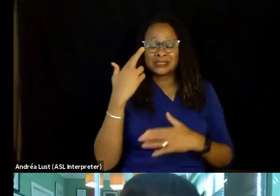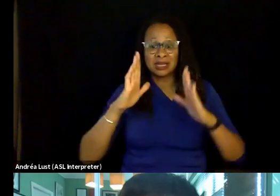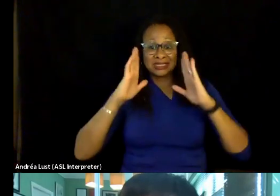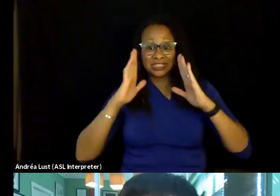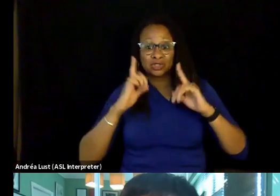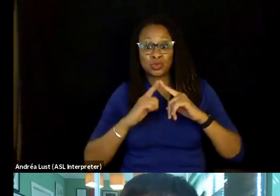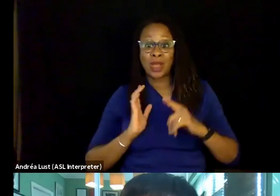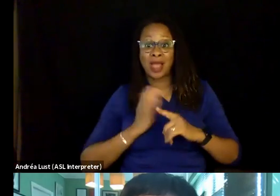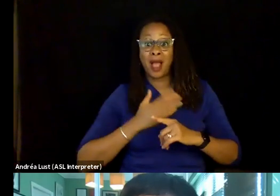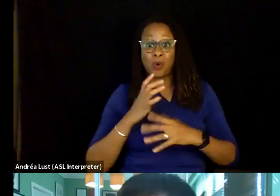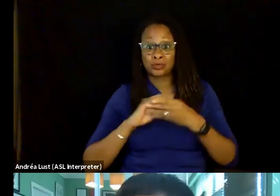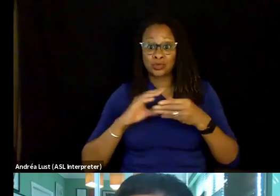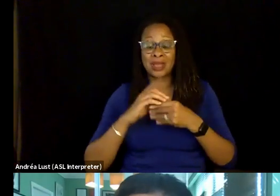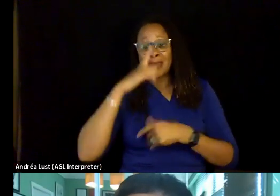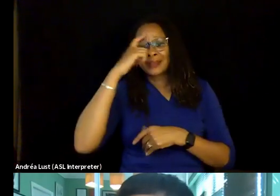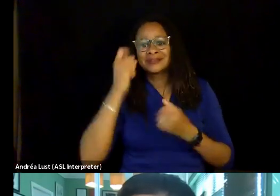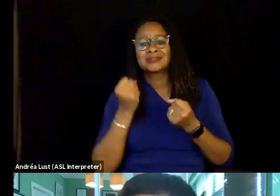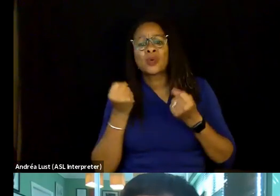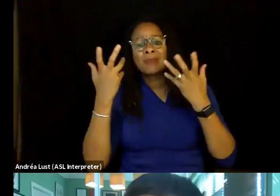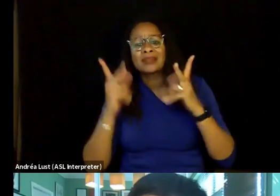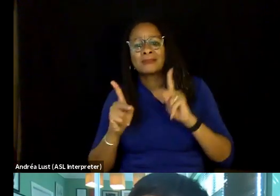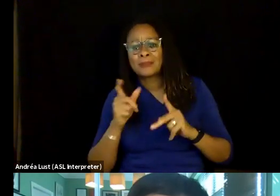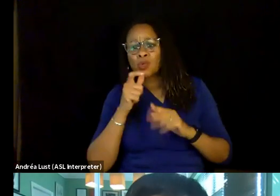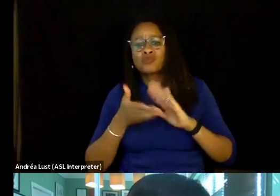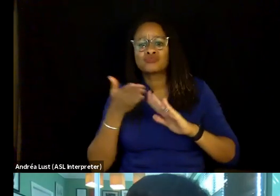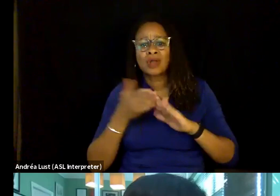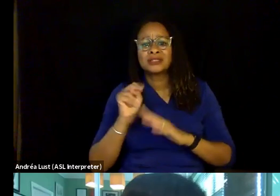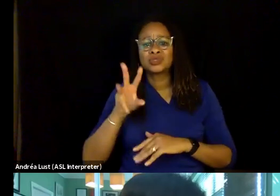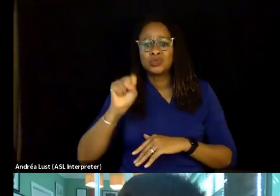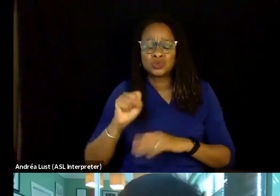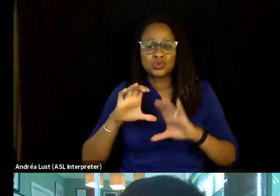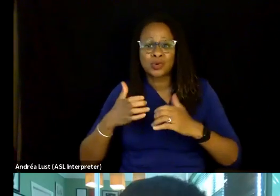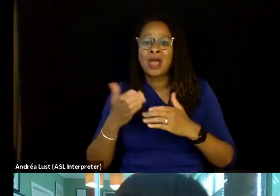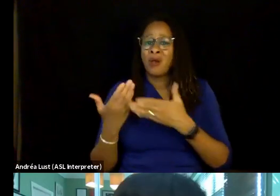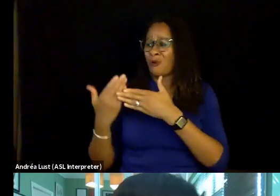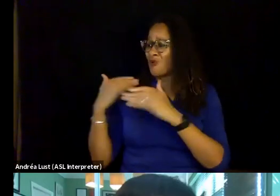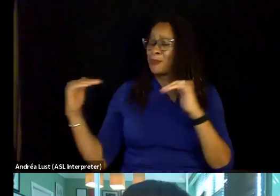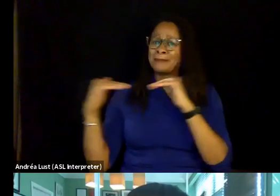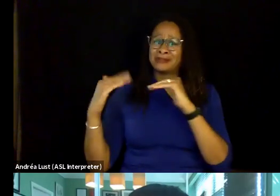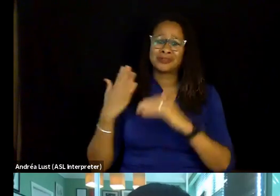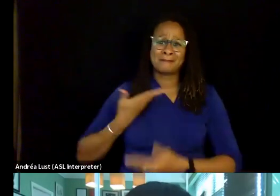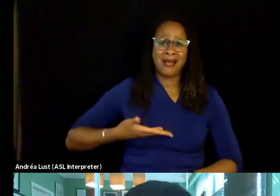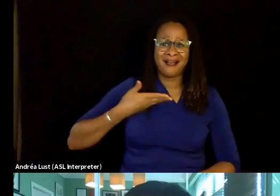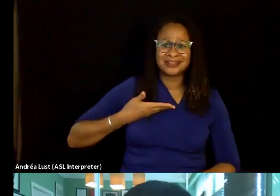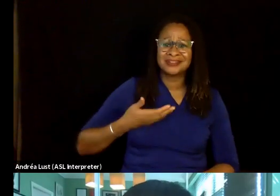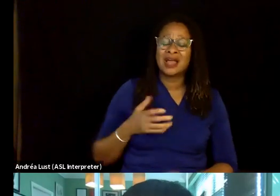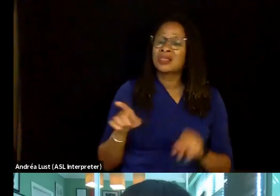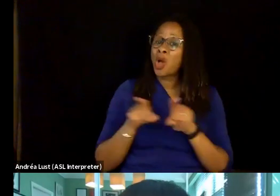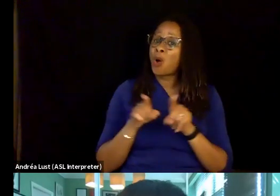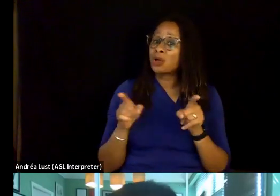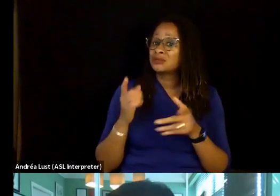our story is because so many people who run news groups were former colleagues of mine. There's that. There's also the fact